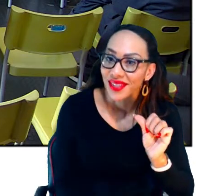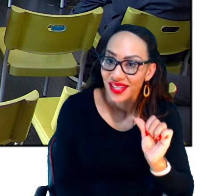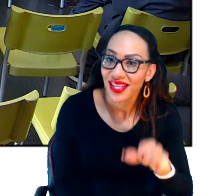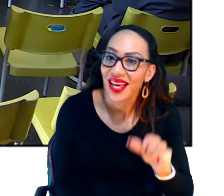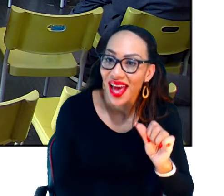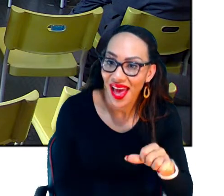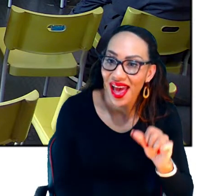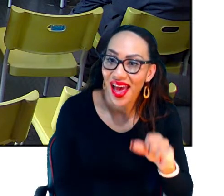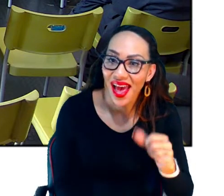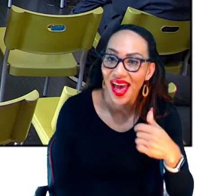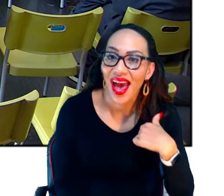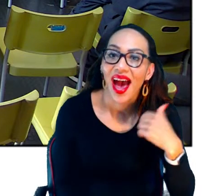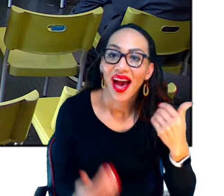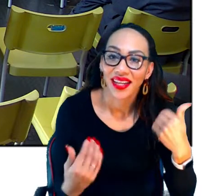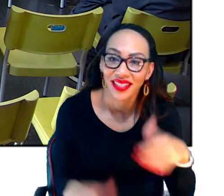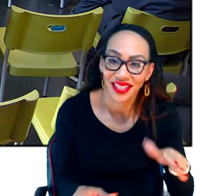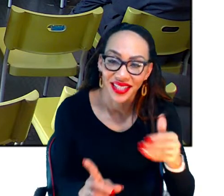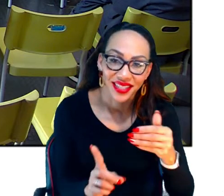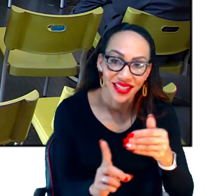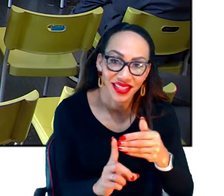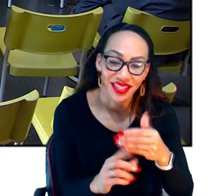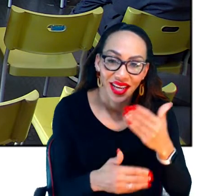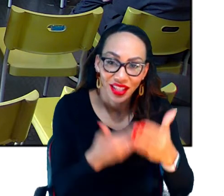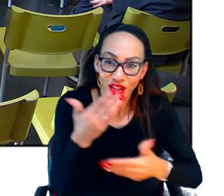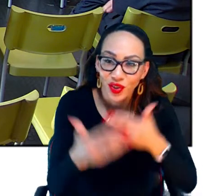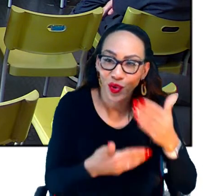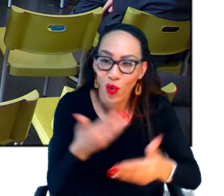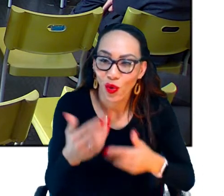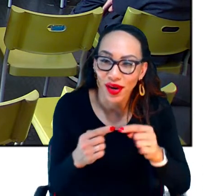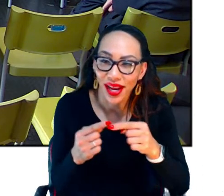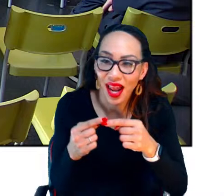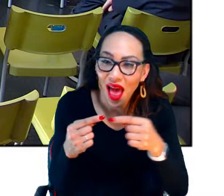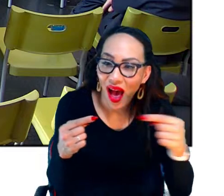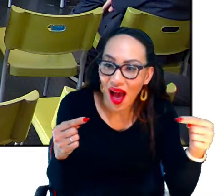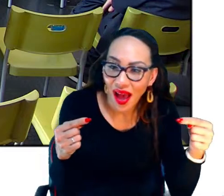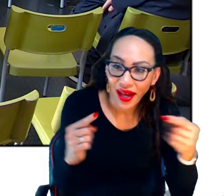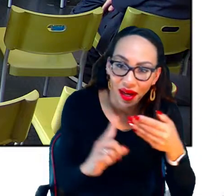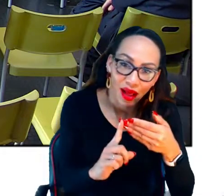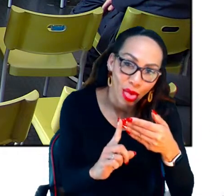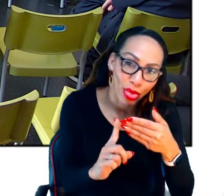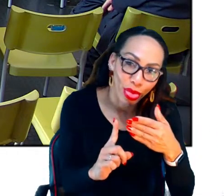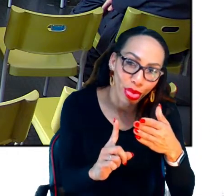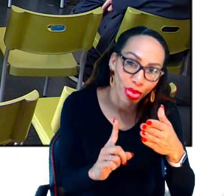of a storyline about a